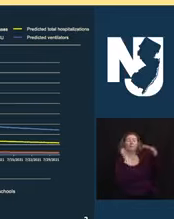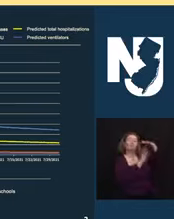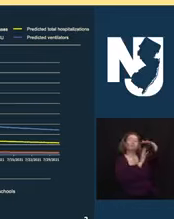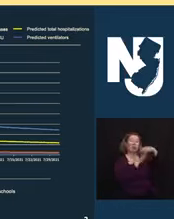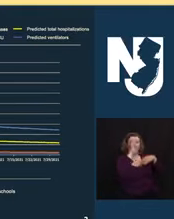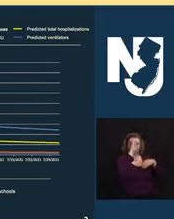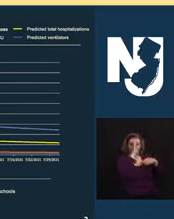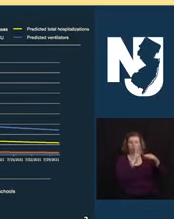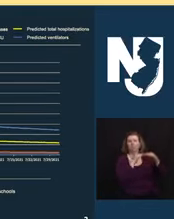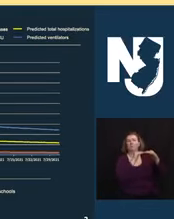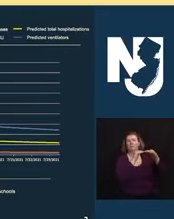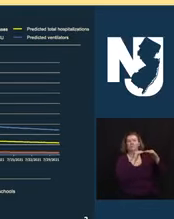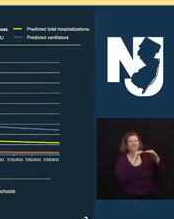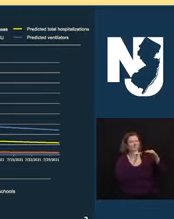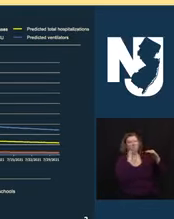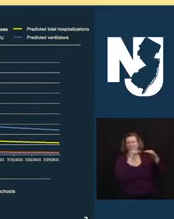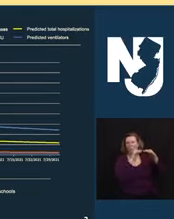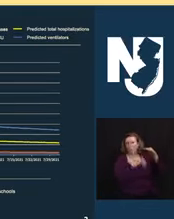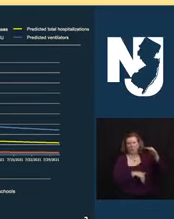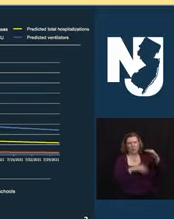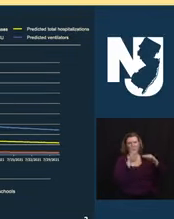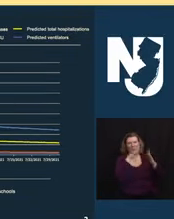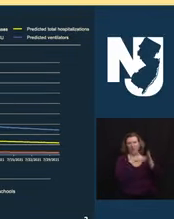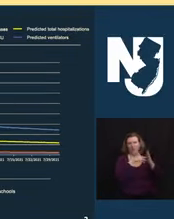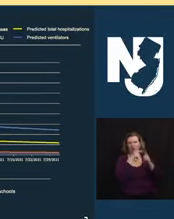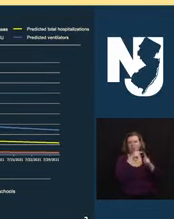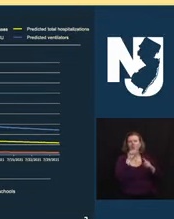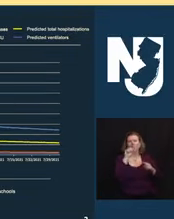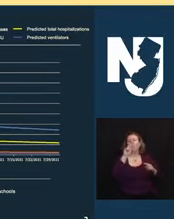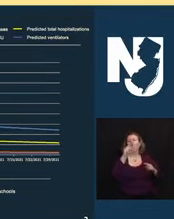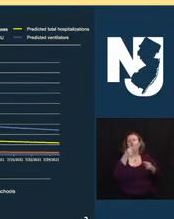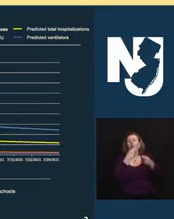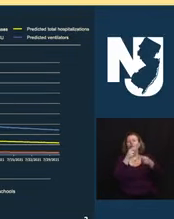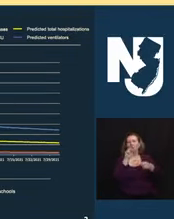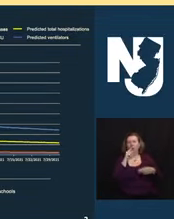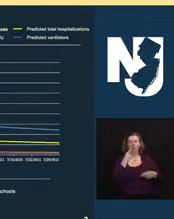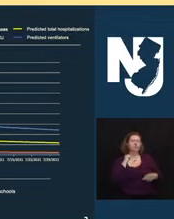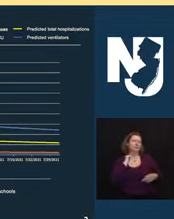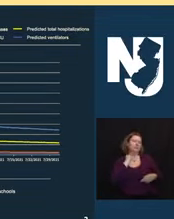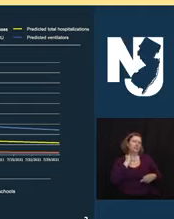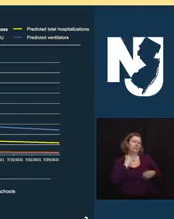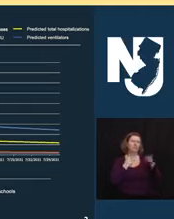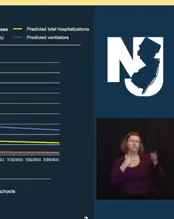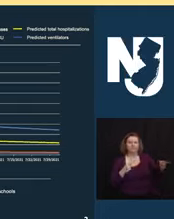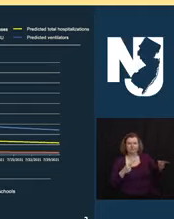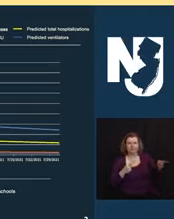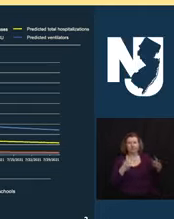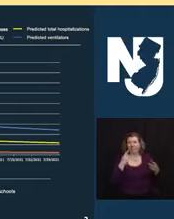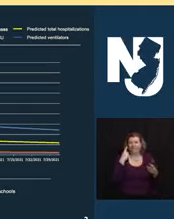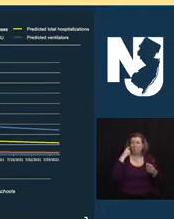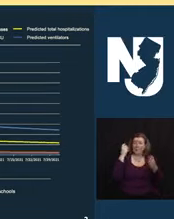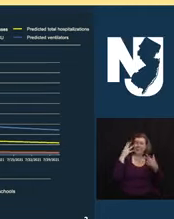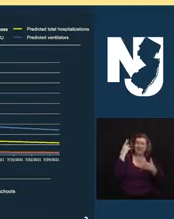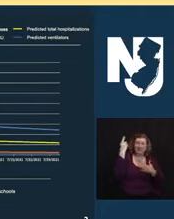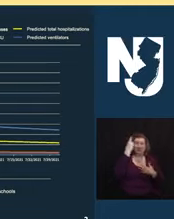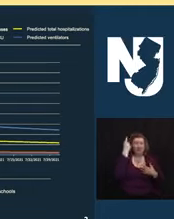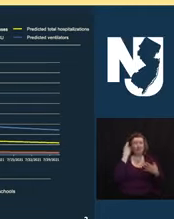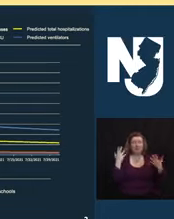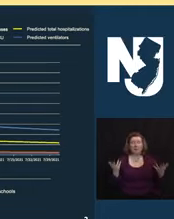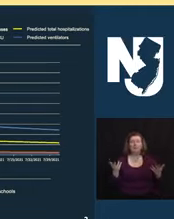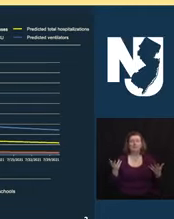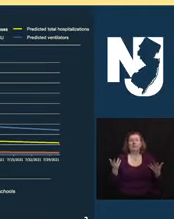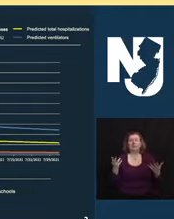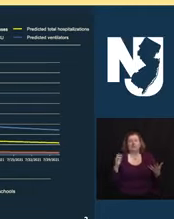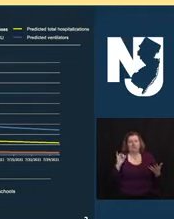1,000 until August. And for a lot of reasons, I think, Judy, I'll vote on my side here.